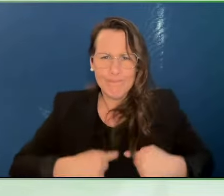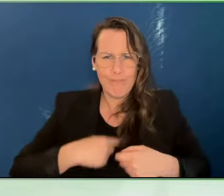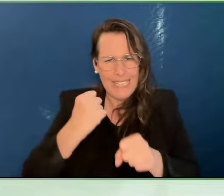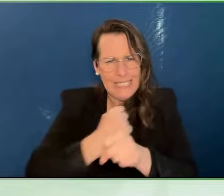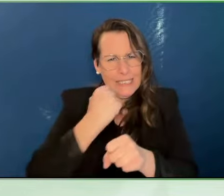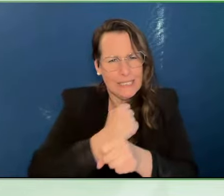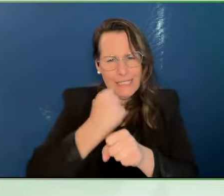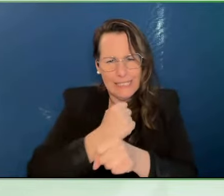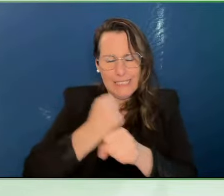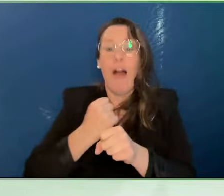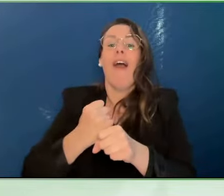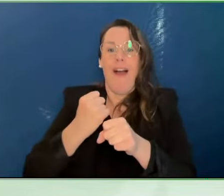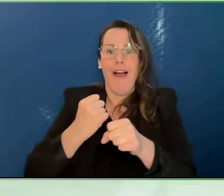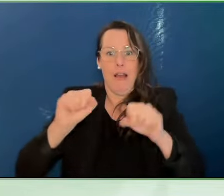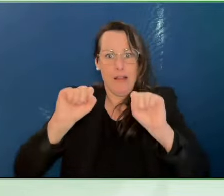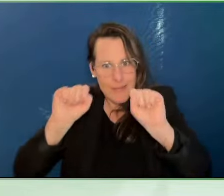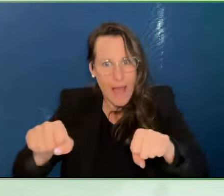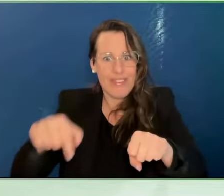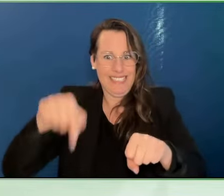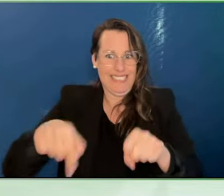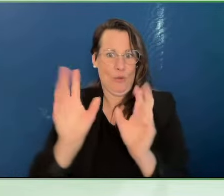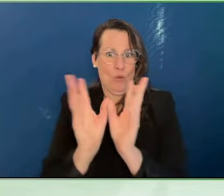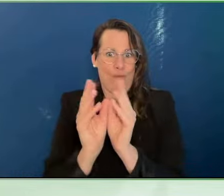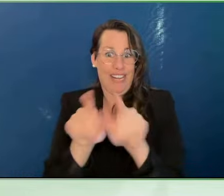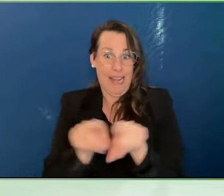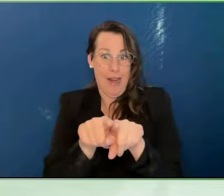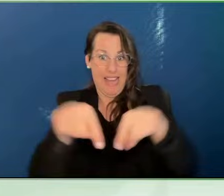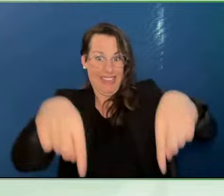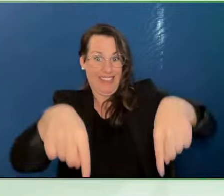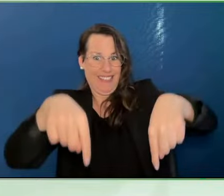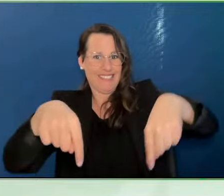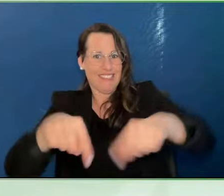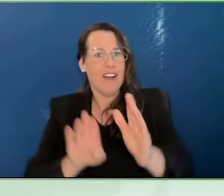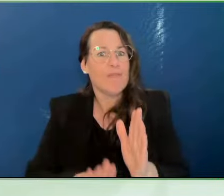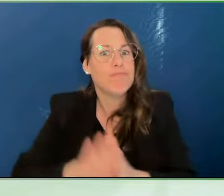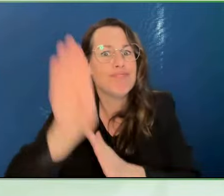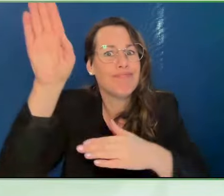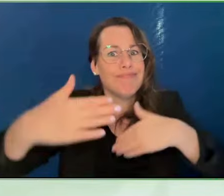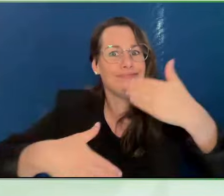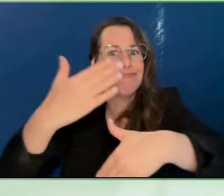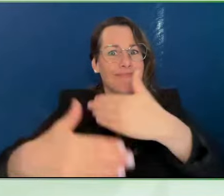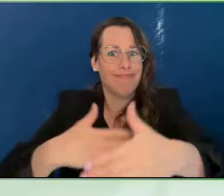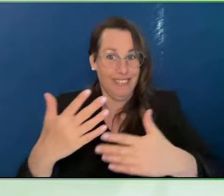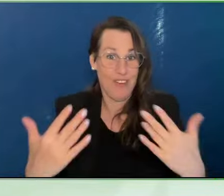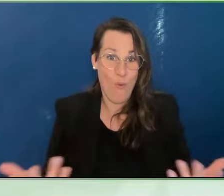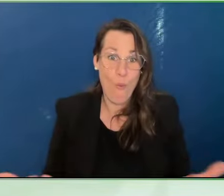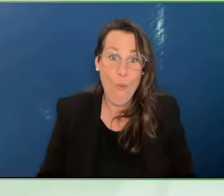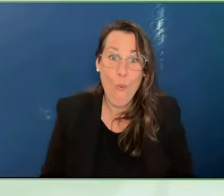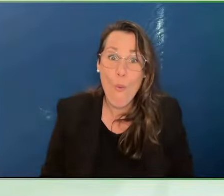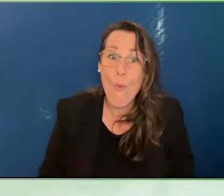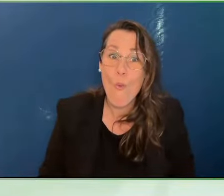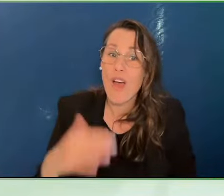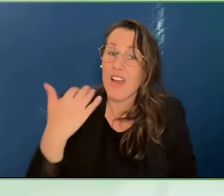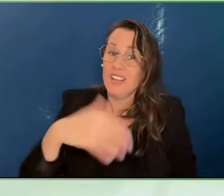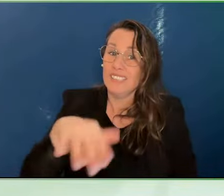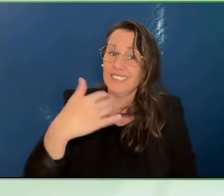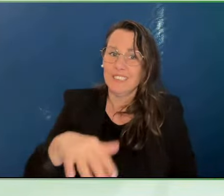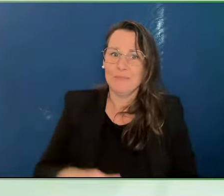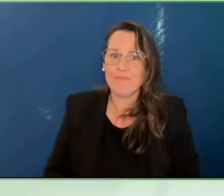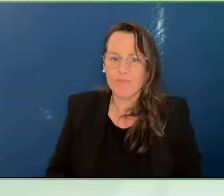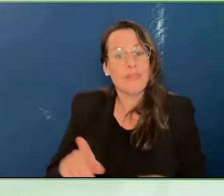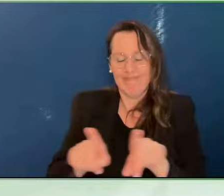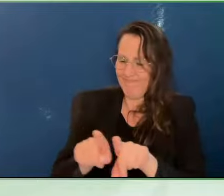present for them to see the skills that these young people have. And what happens is that after actually the conference, we've had a number of people who've